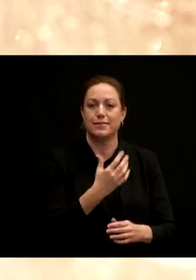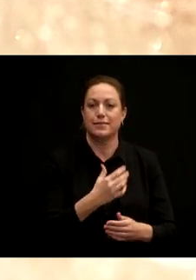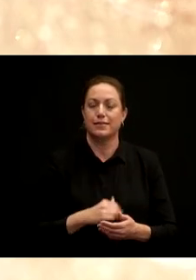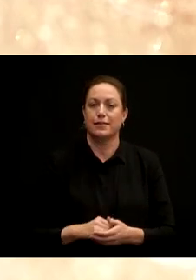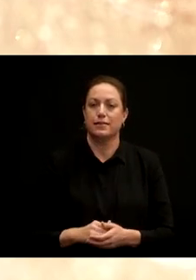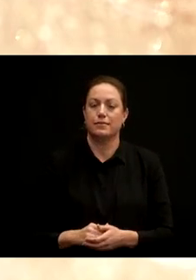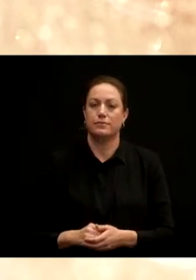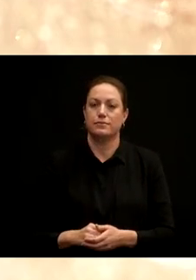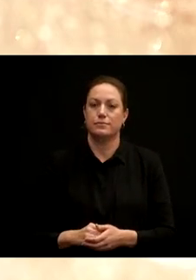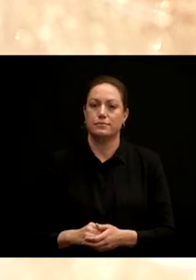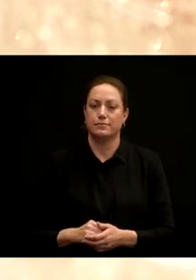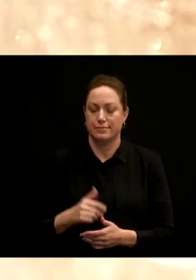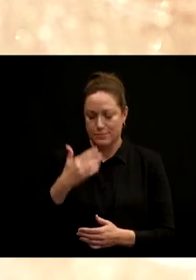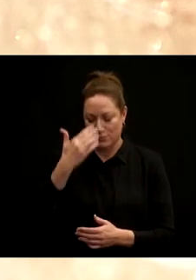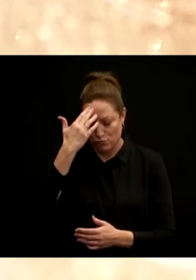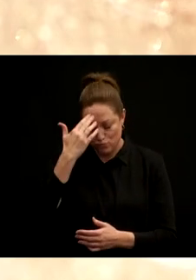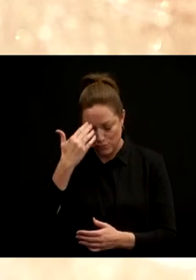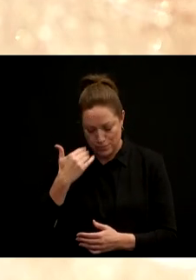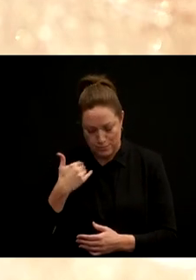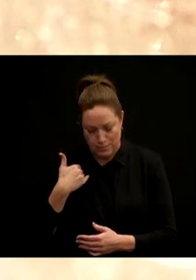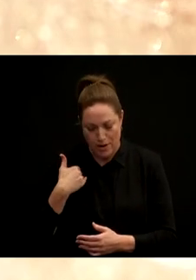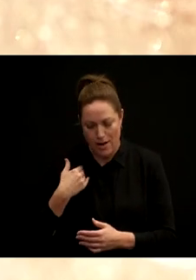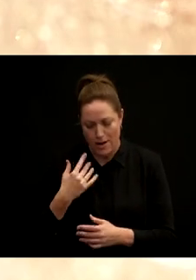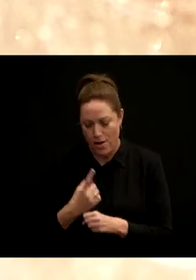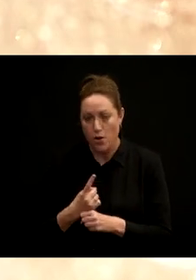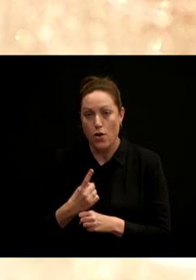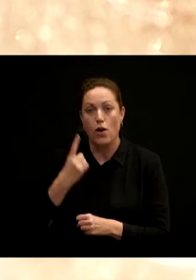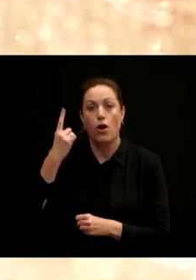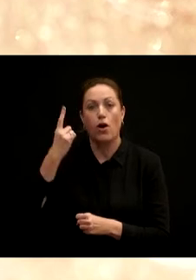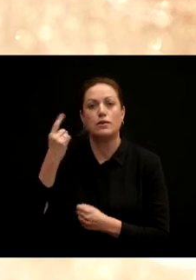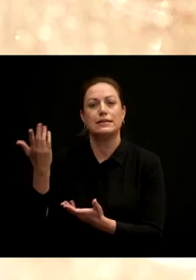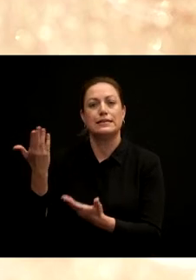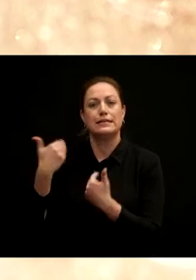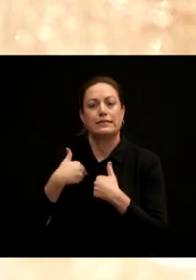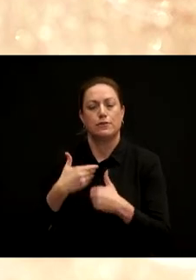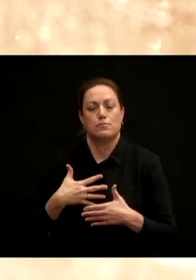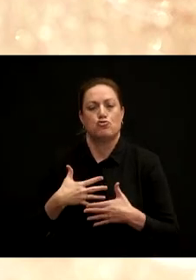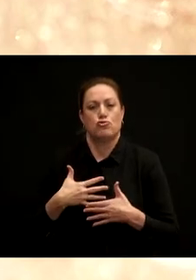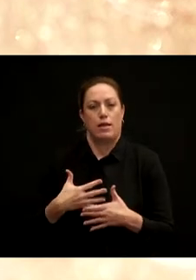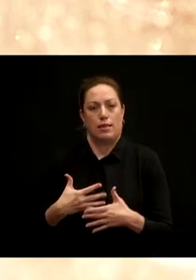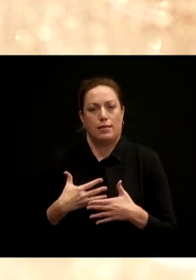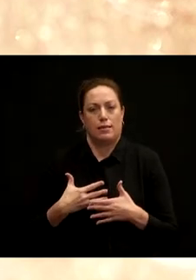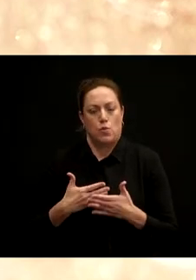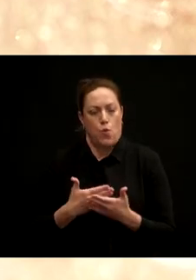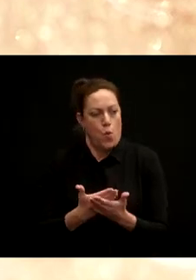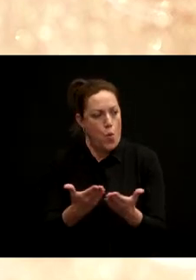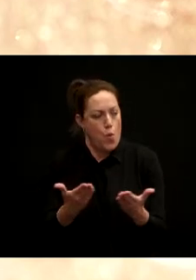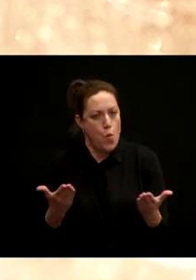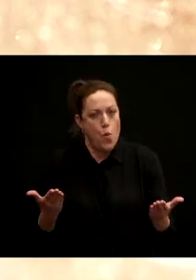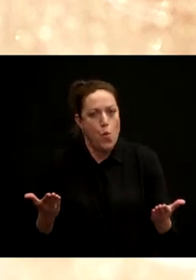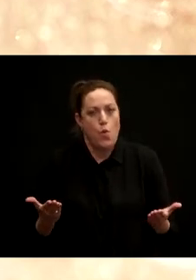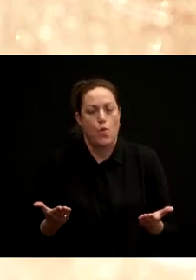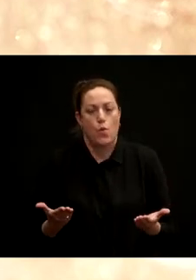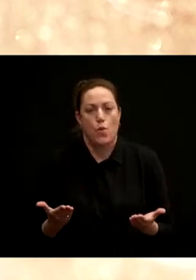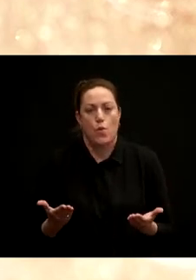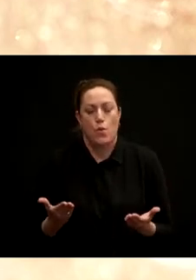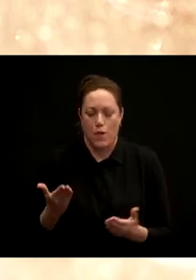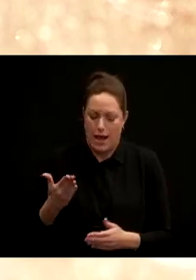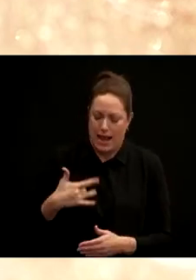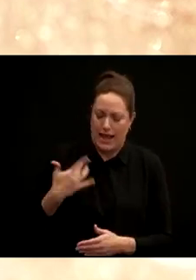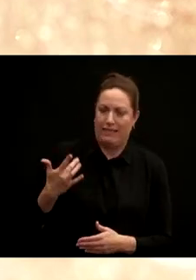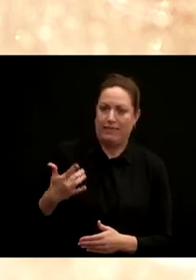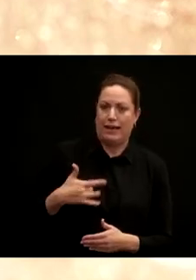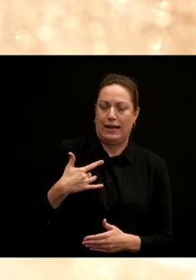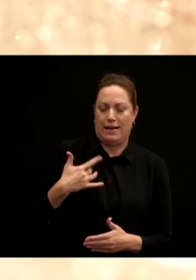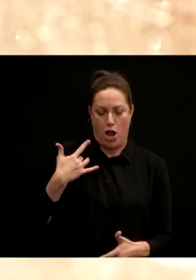Let us be reminded that God has instilled his breath in us, the living,